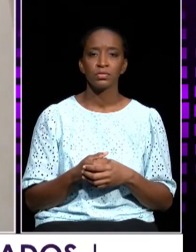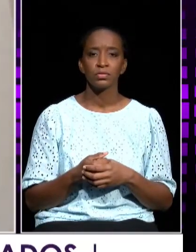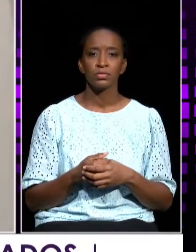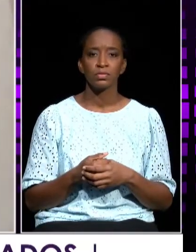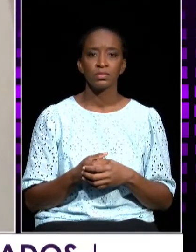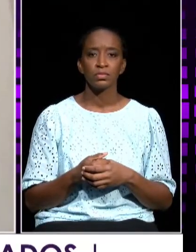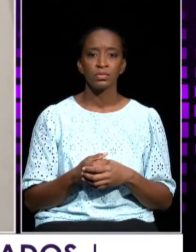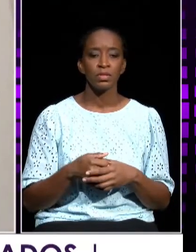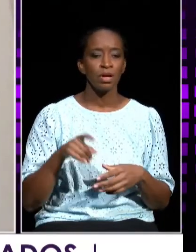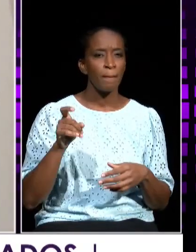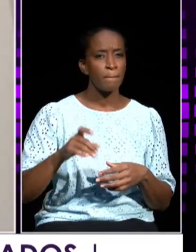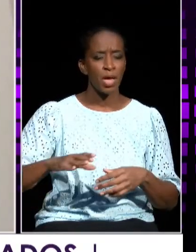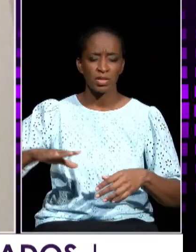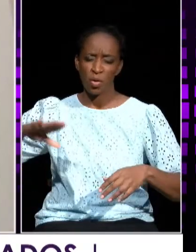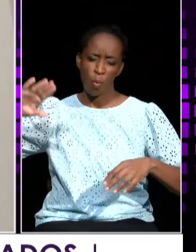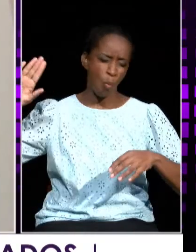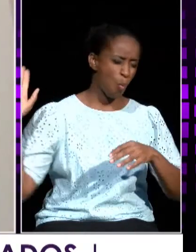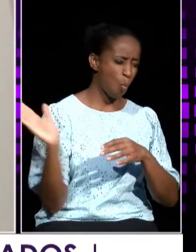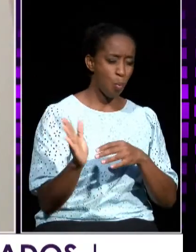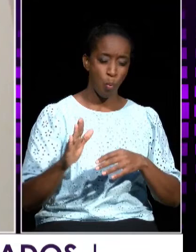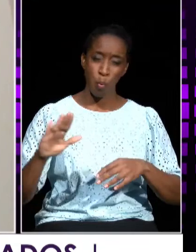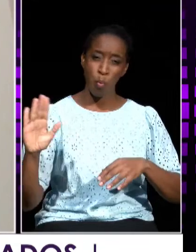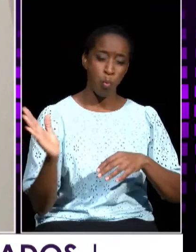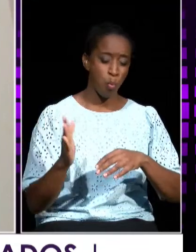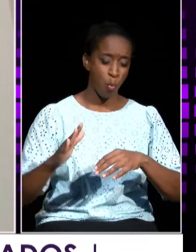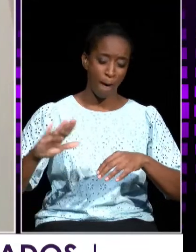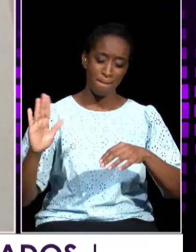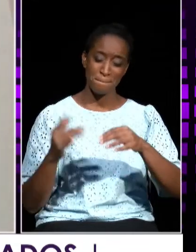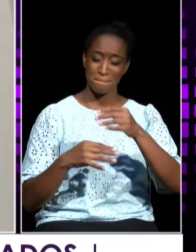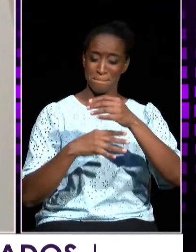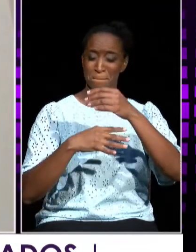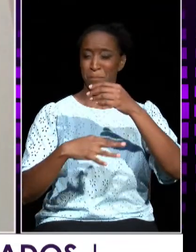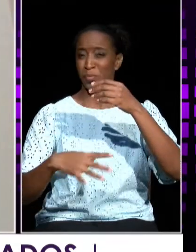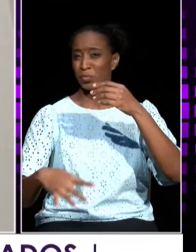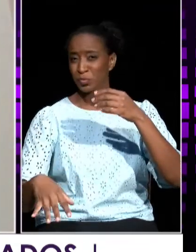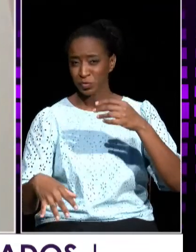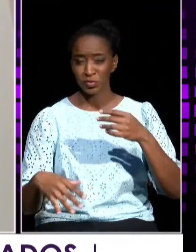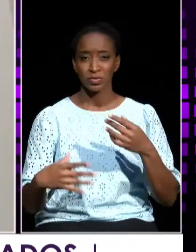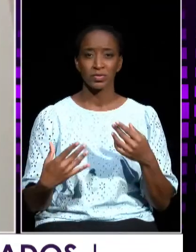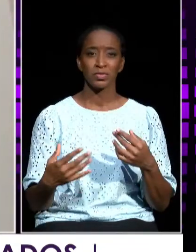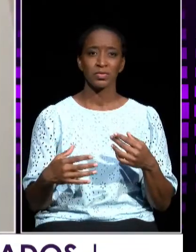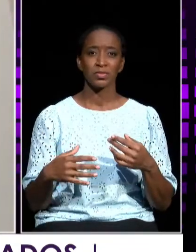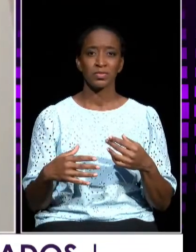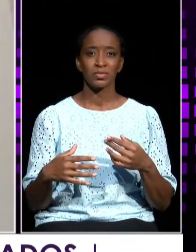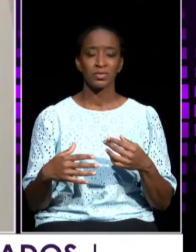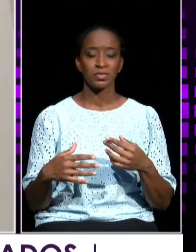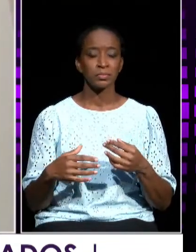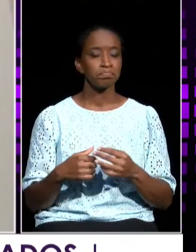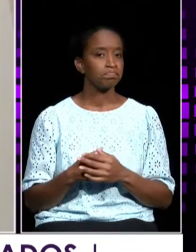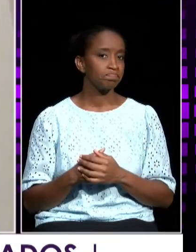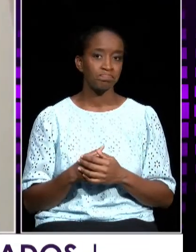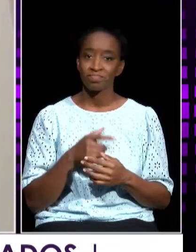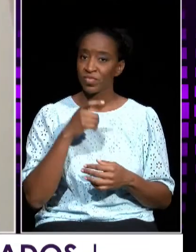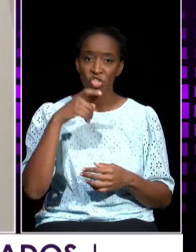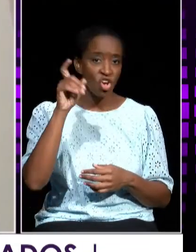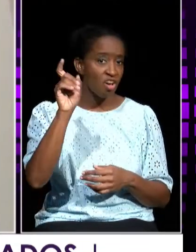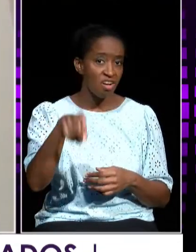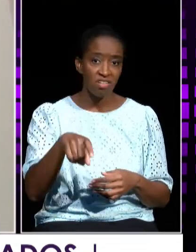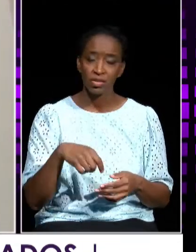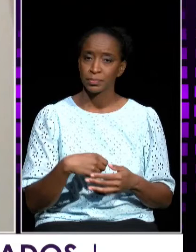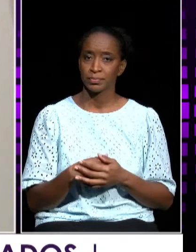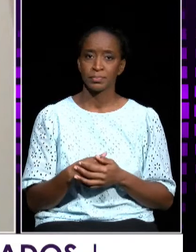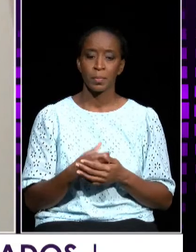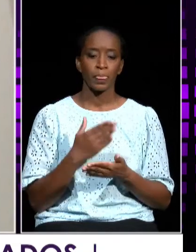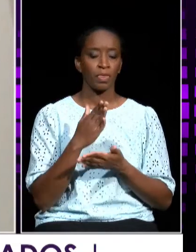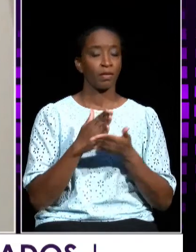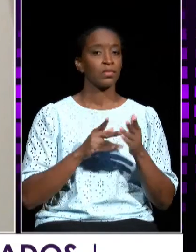lash them so hard that it breaks some part of them or it cuts some part of them. Some people will use a belt buckle to